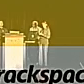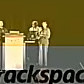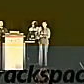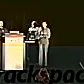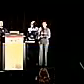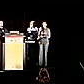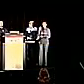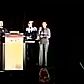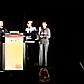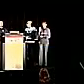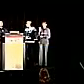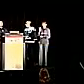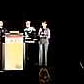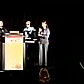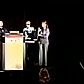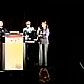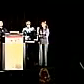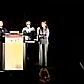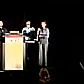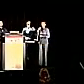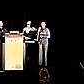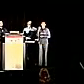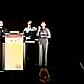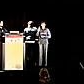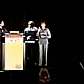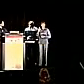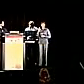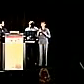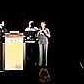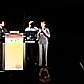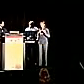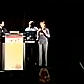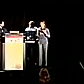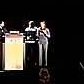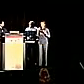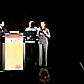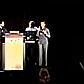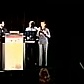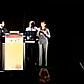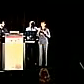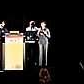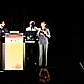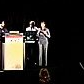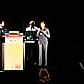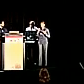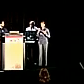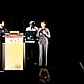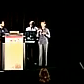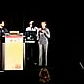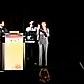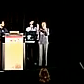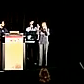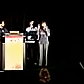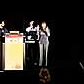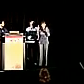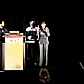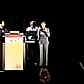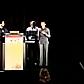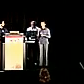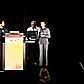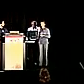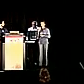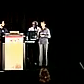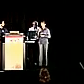John Henner, and Hakim in absentia. And the subject of this talk is going to be, Pythons are deaf,